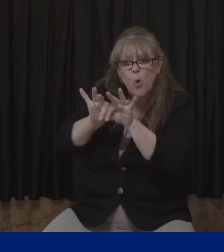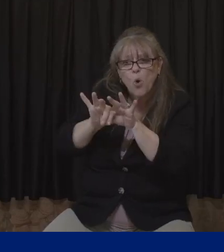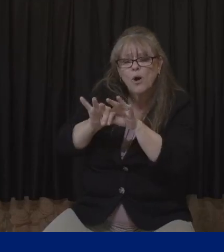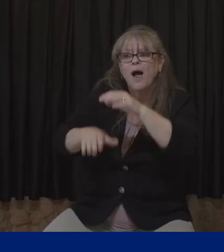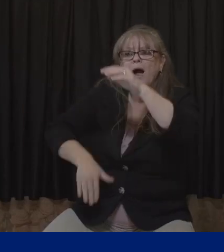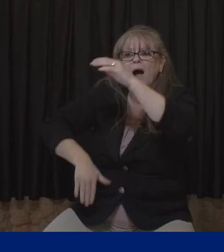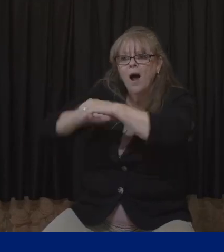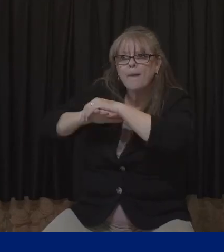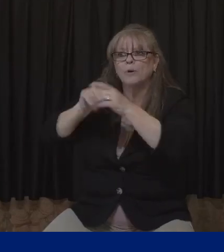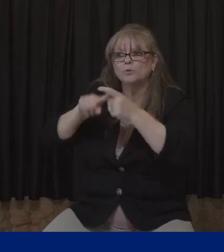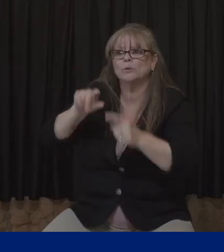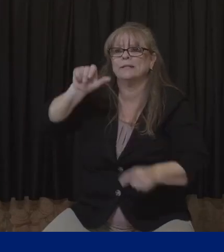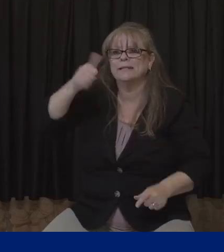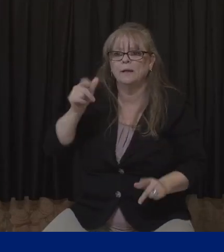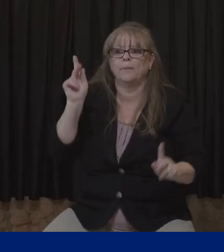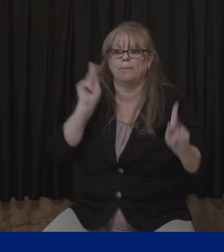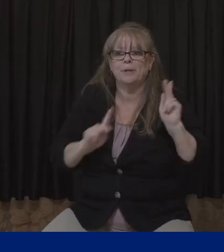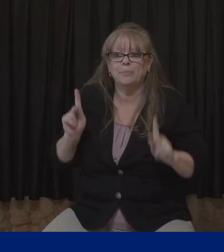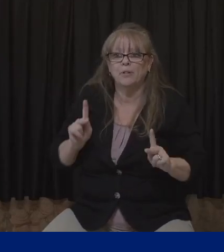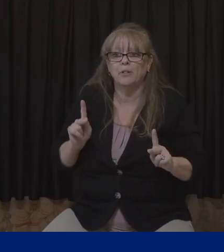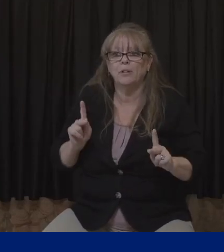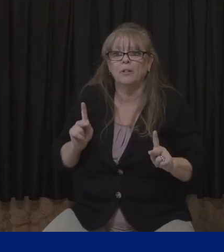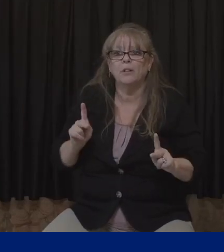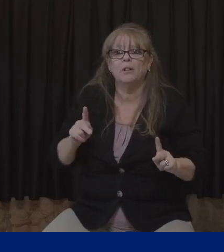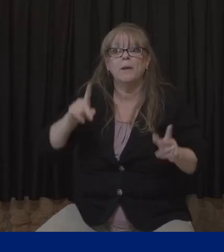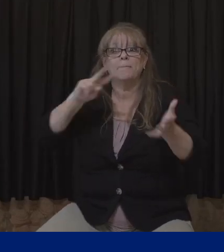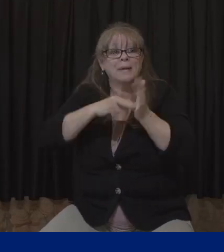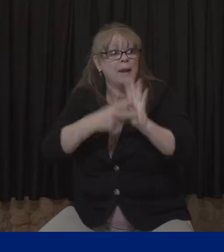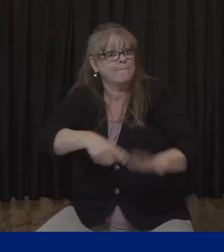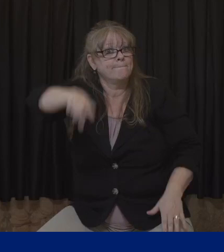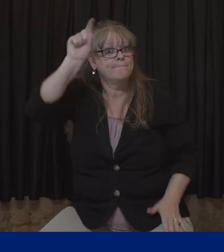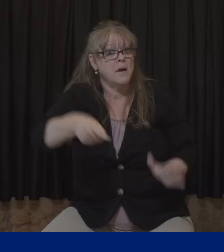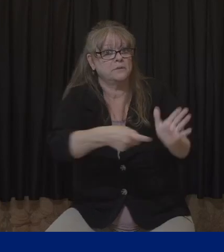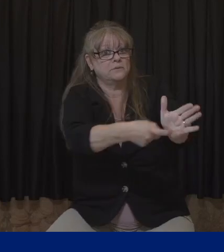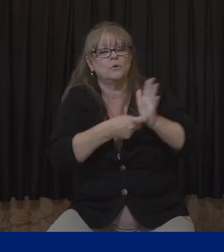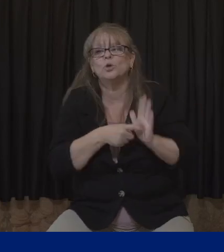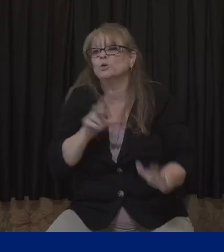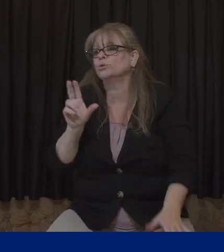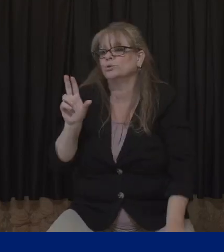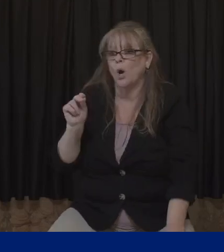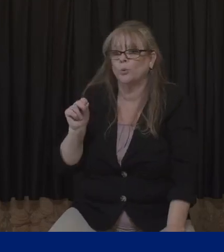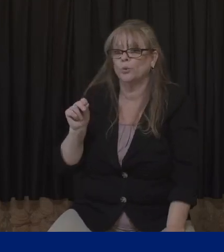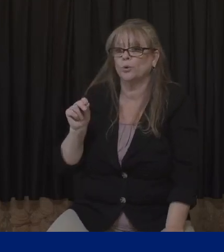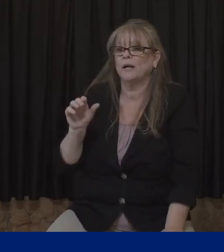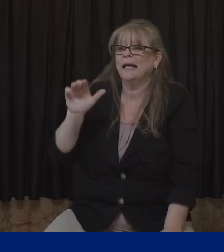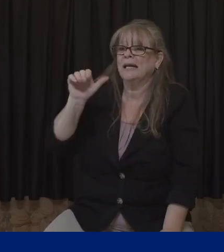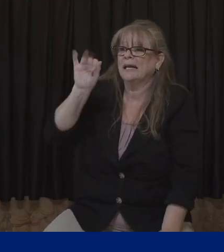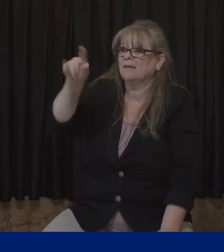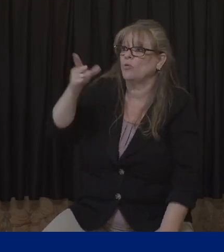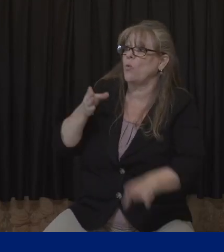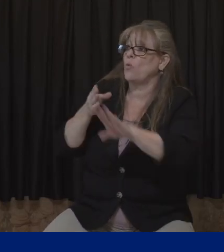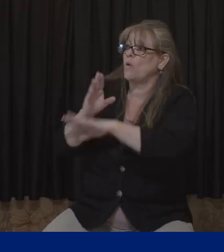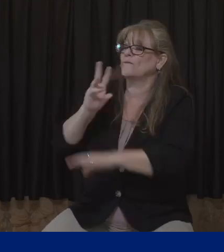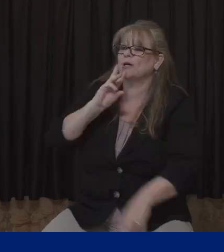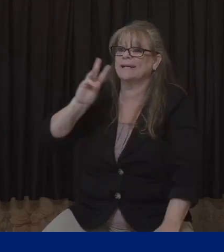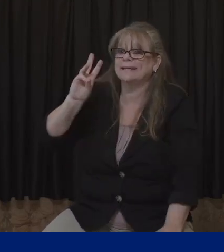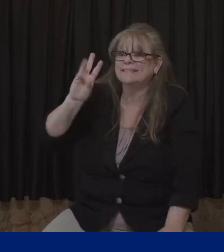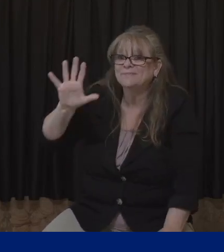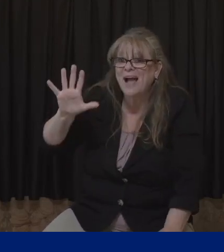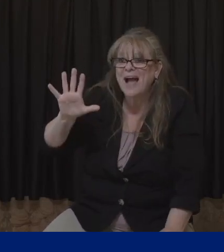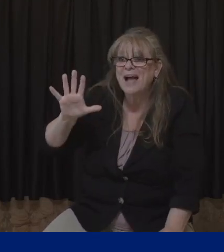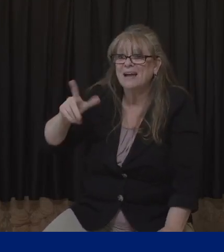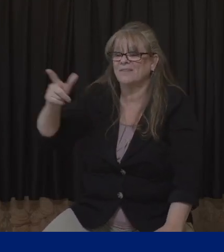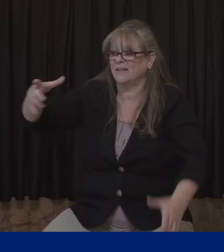and do it. If you're over 65 or of a pre-existing condition, you should stay at home except when absolutely necessary and not go into groups of